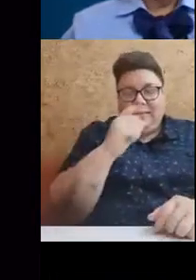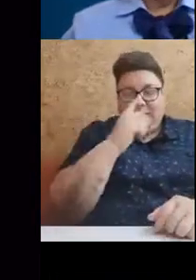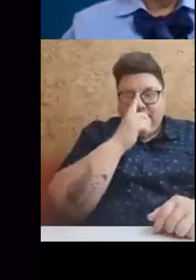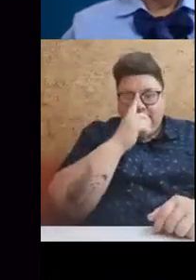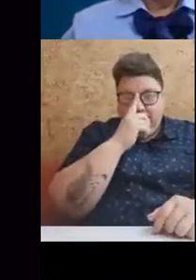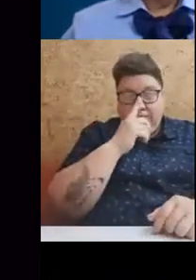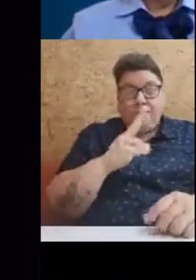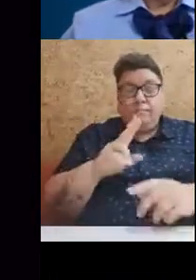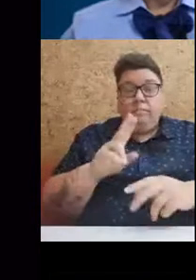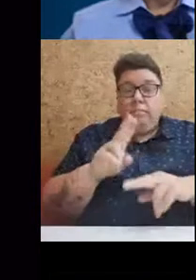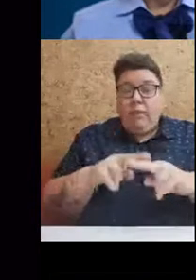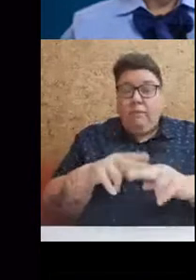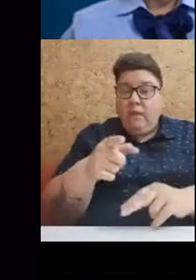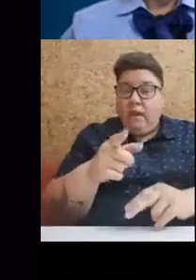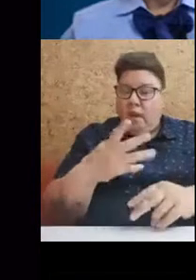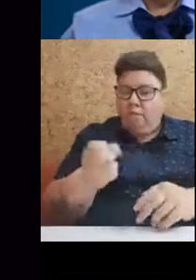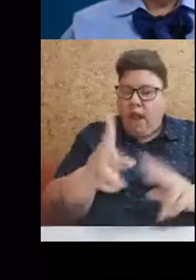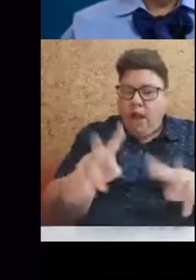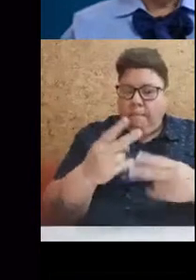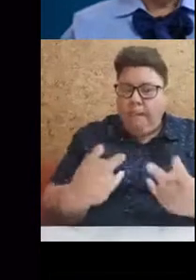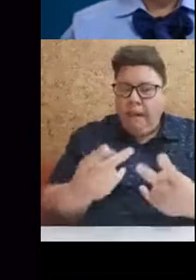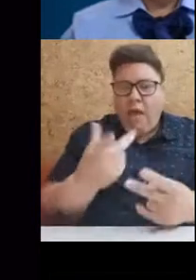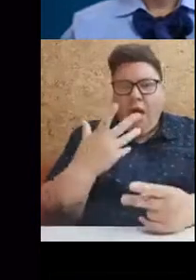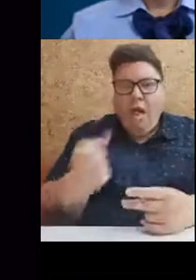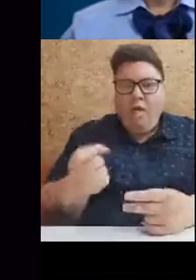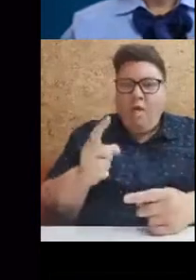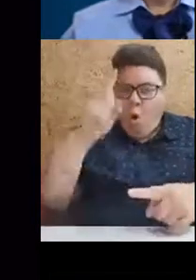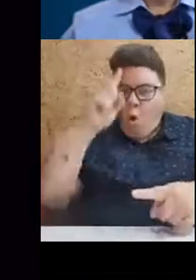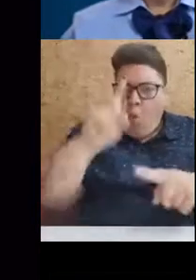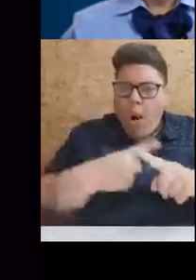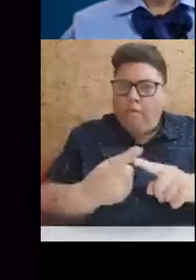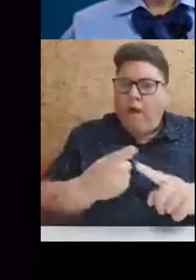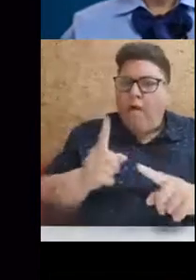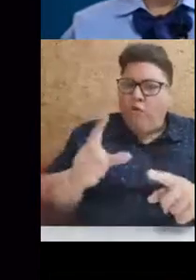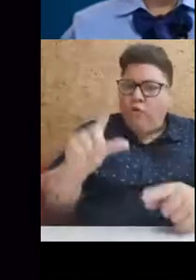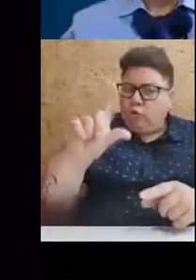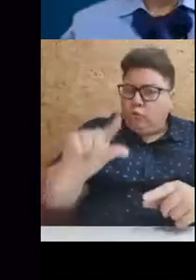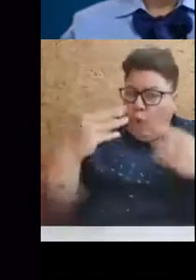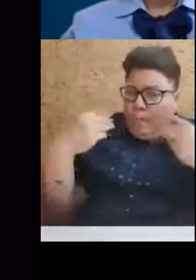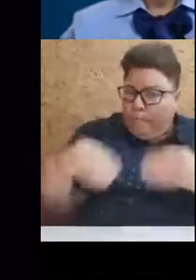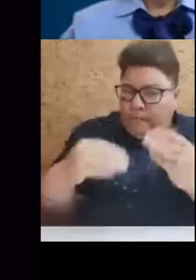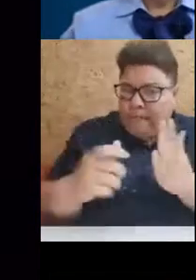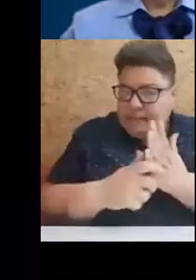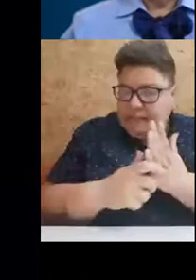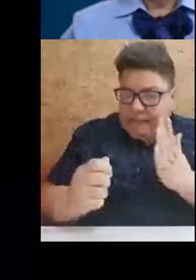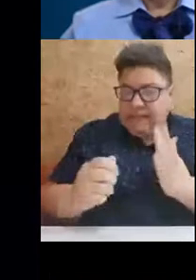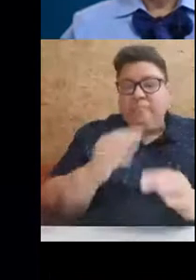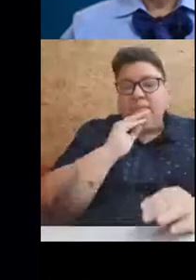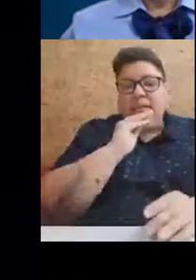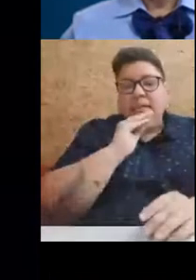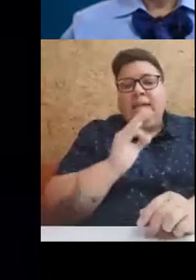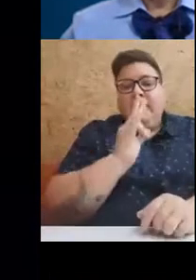do qualify for small business corporation tax, the tax will be 30,713